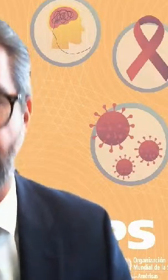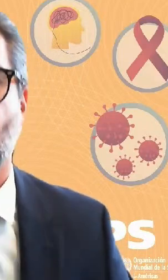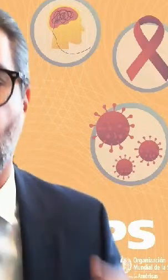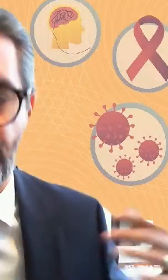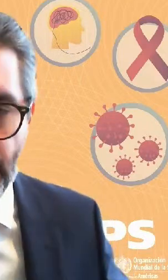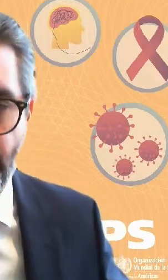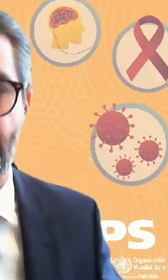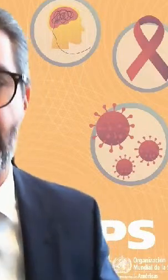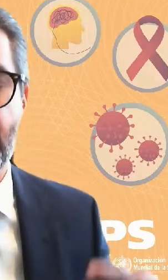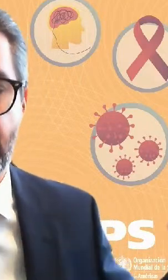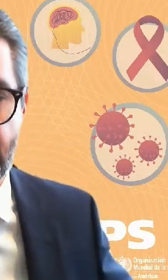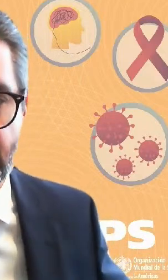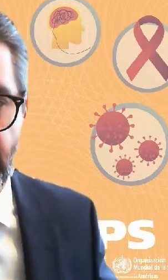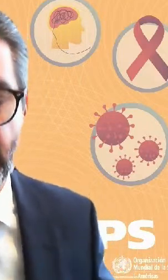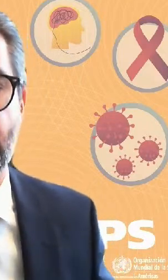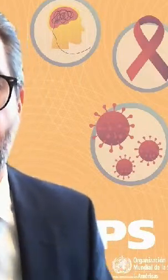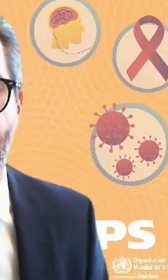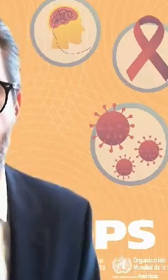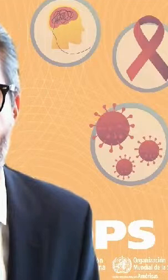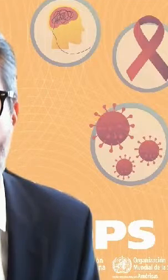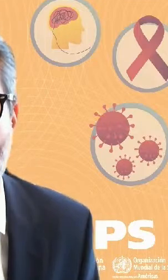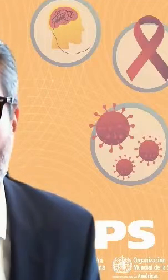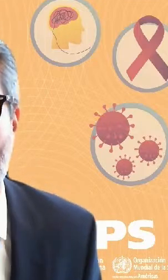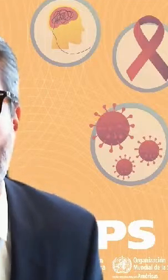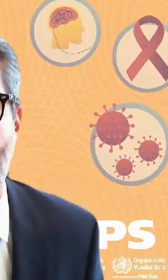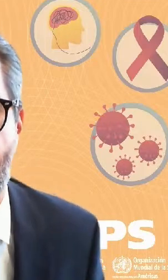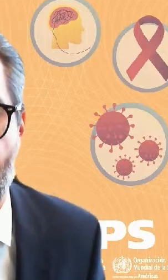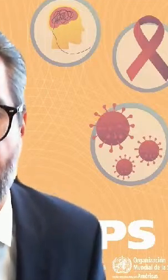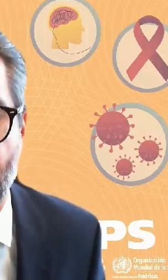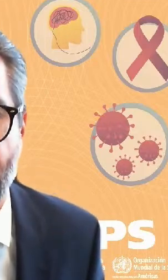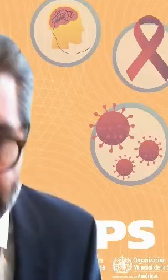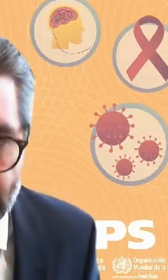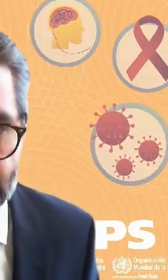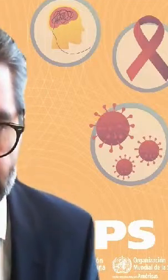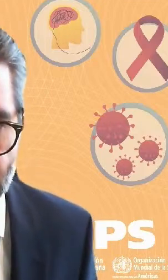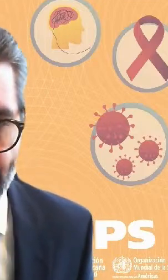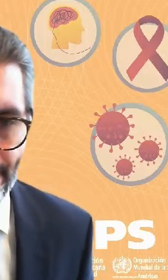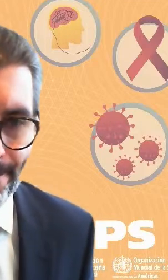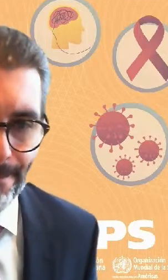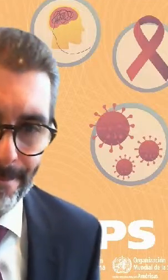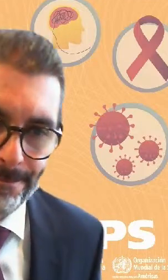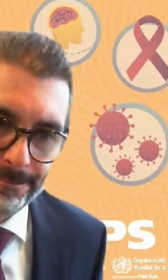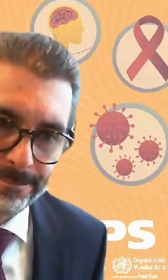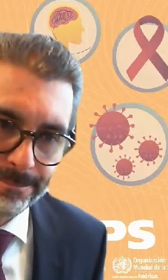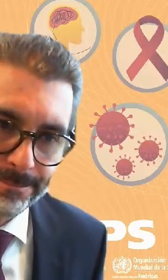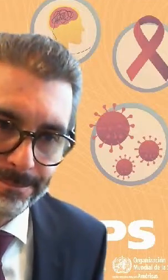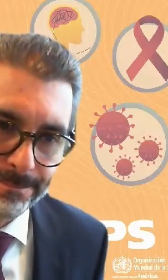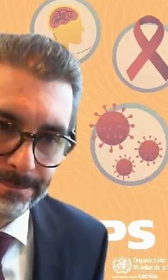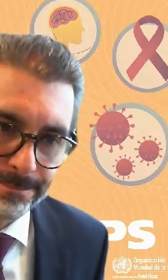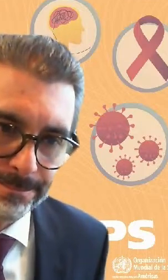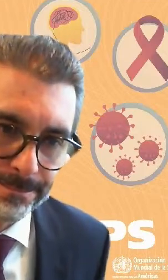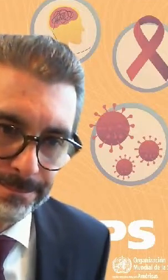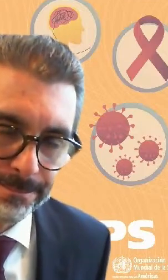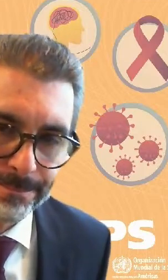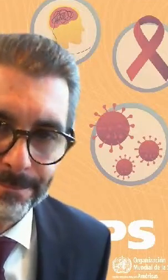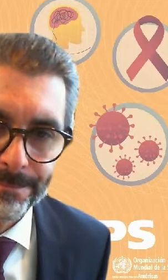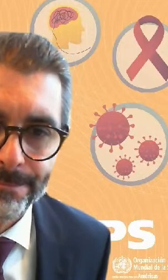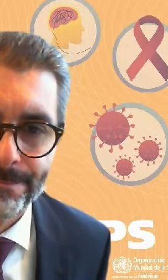of implementing and scaling up MHGAP in Guyana.